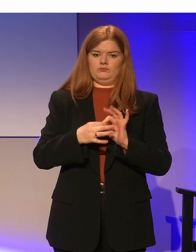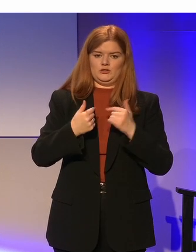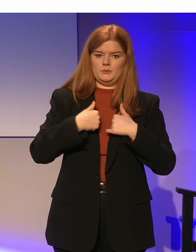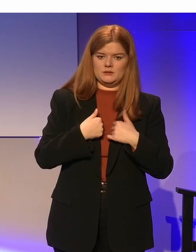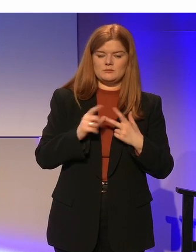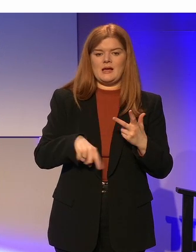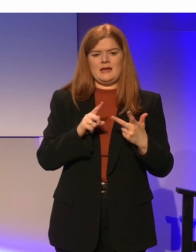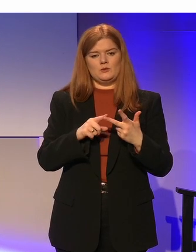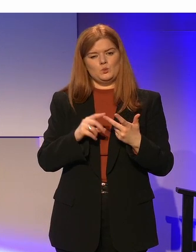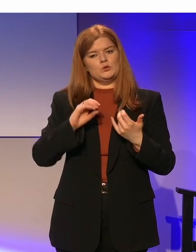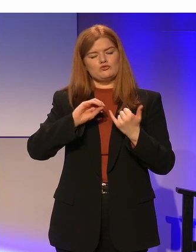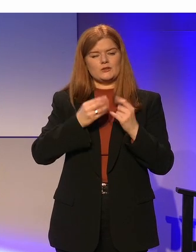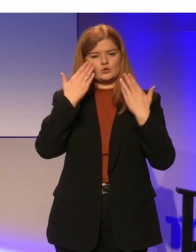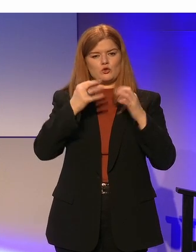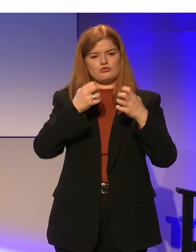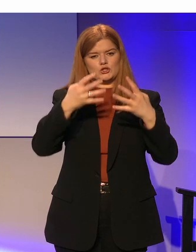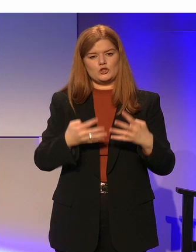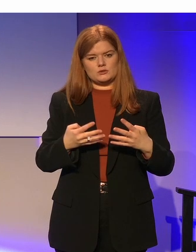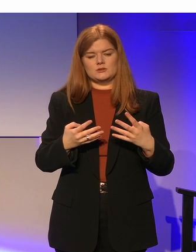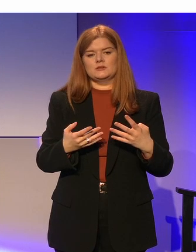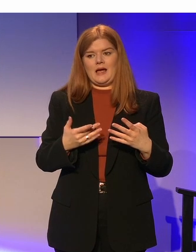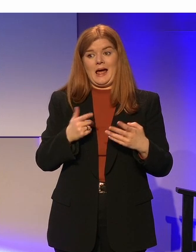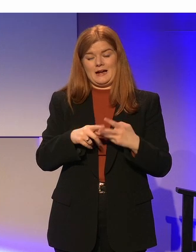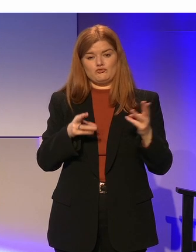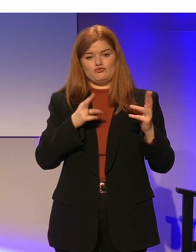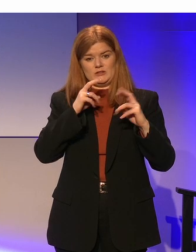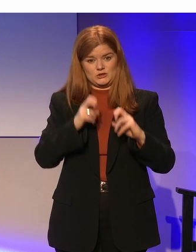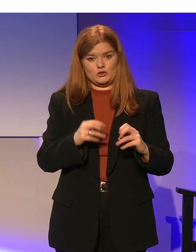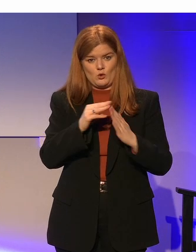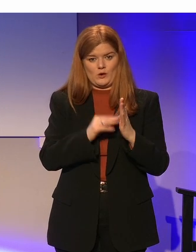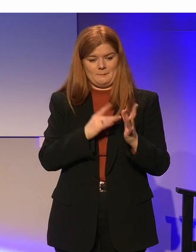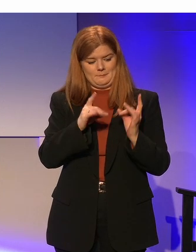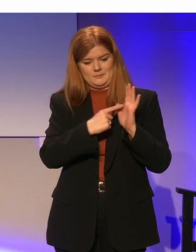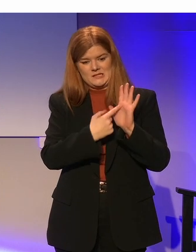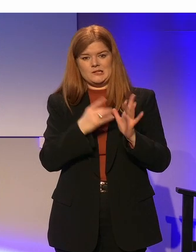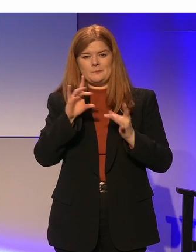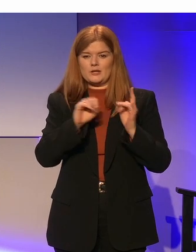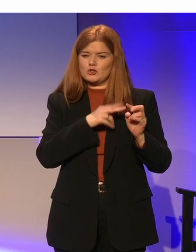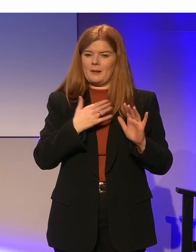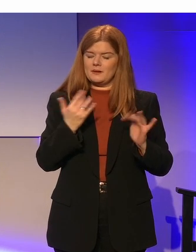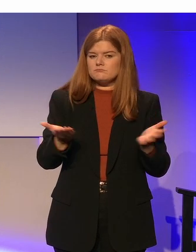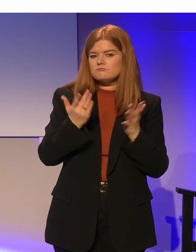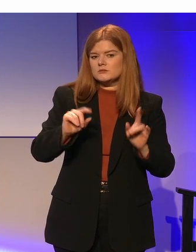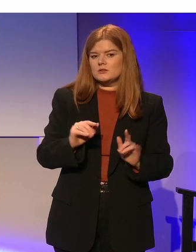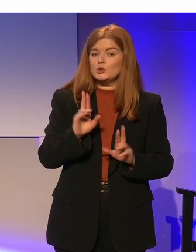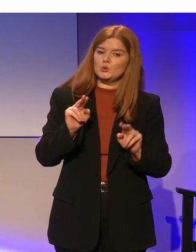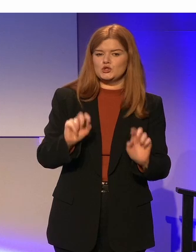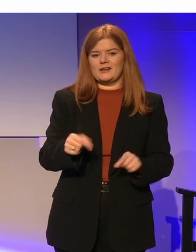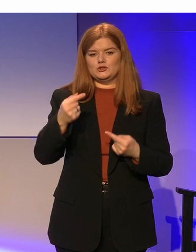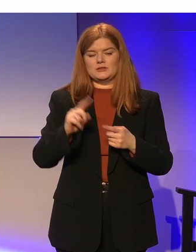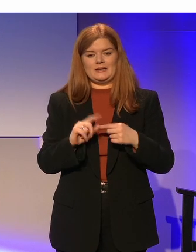also we've tried to present our findings and work this research study so that it brings some challenges and some